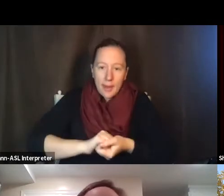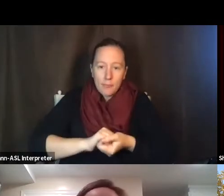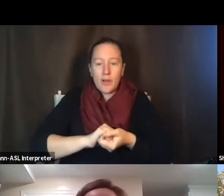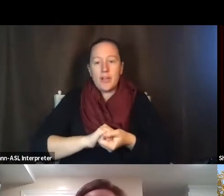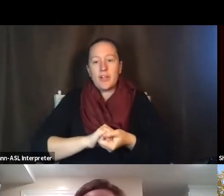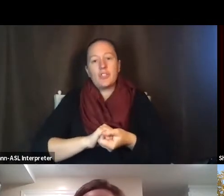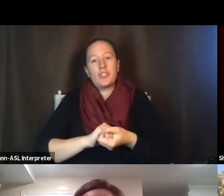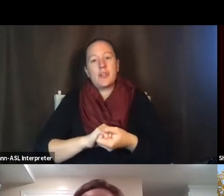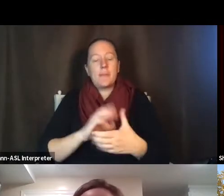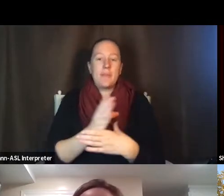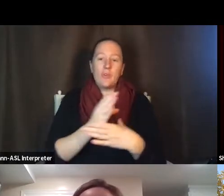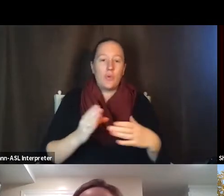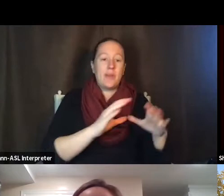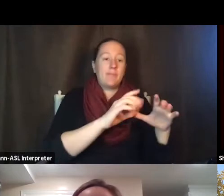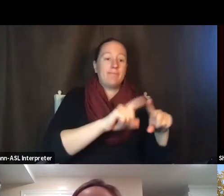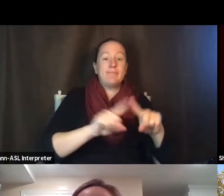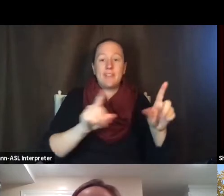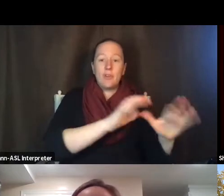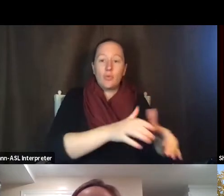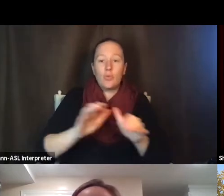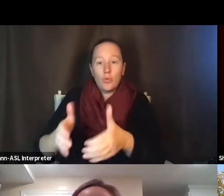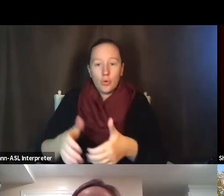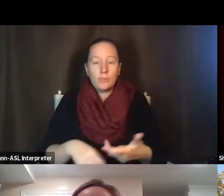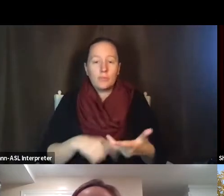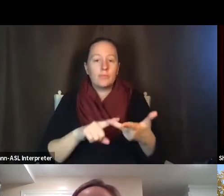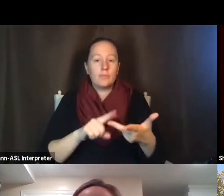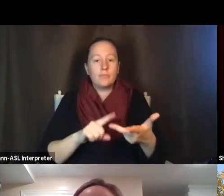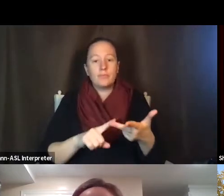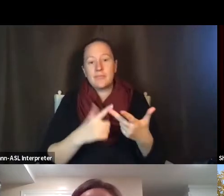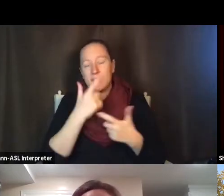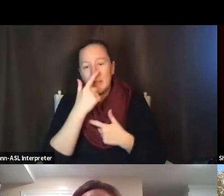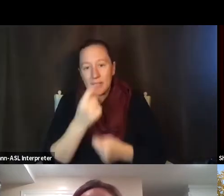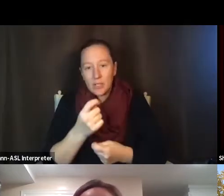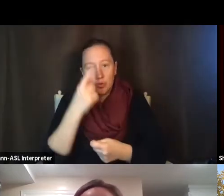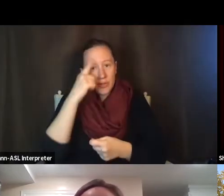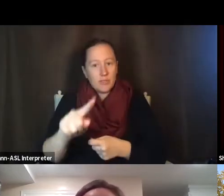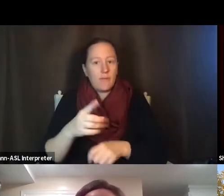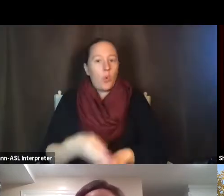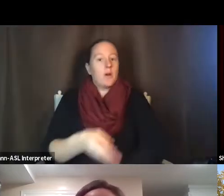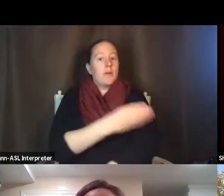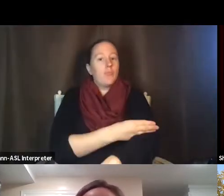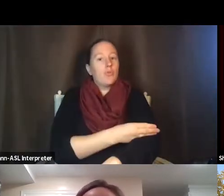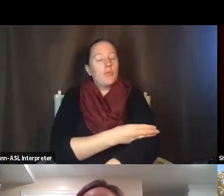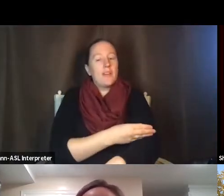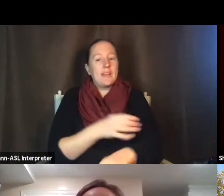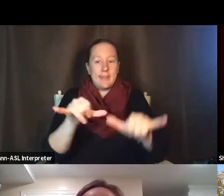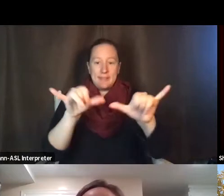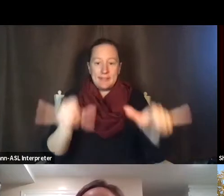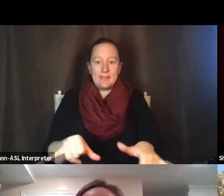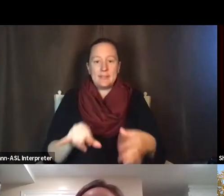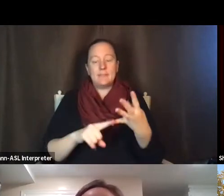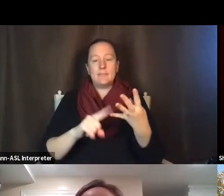across sectors, increased genuine interest in improving the system,